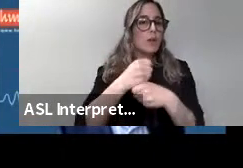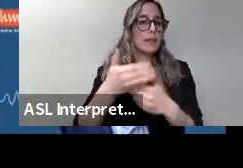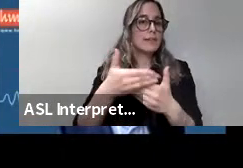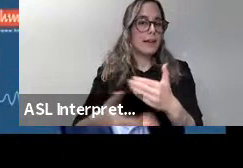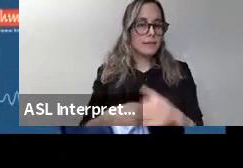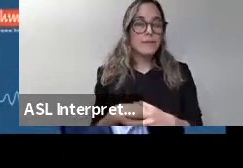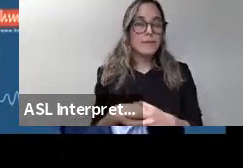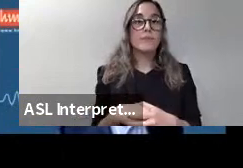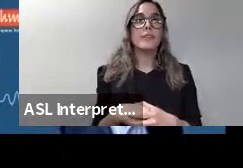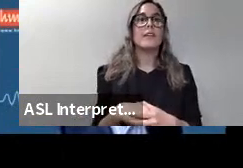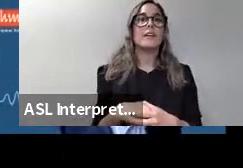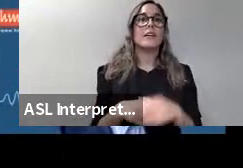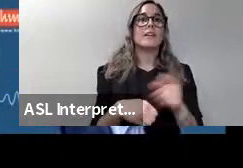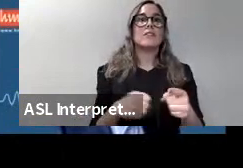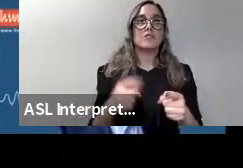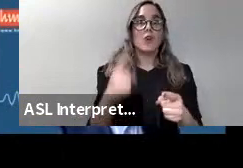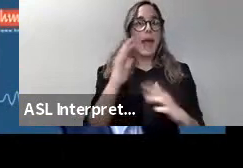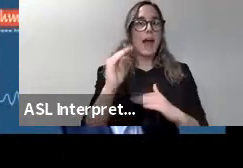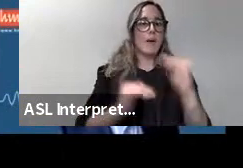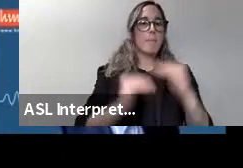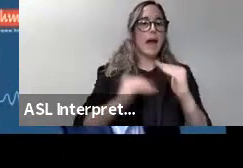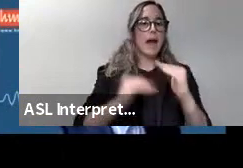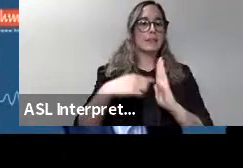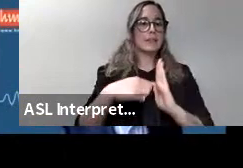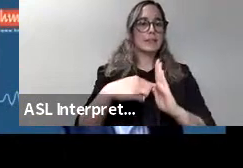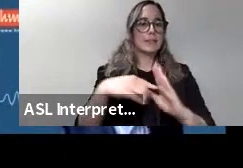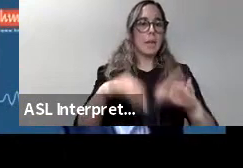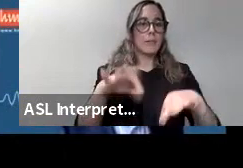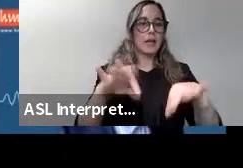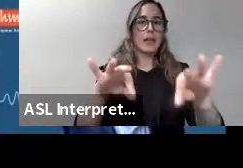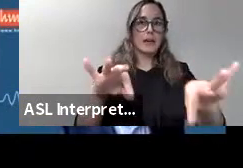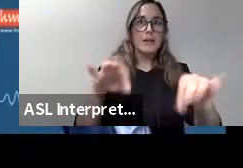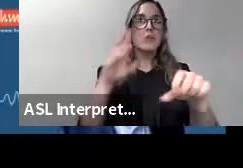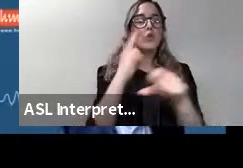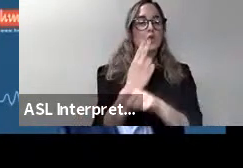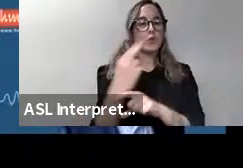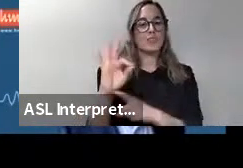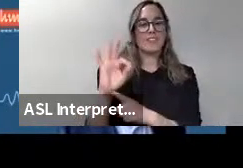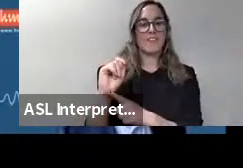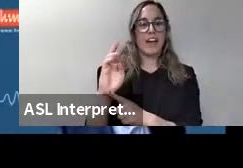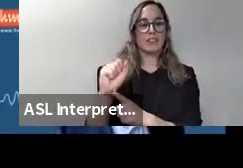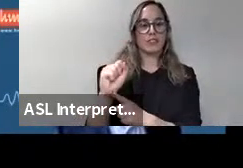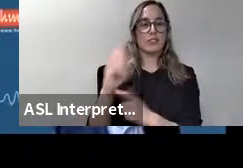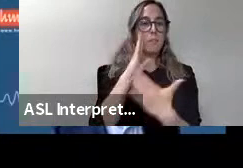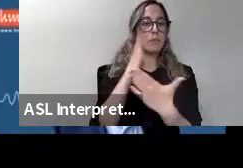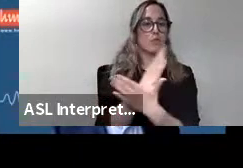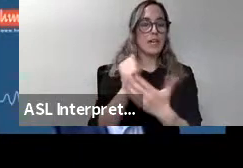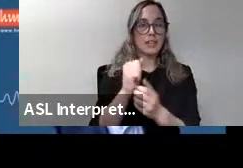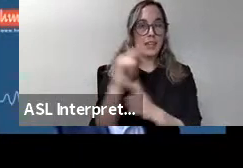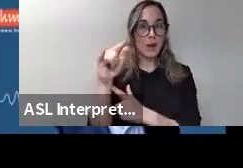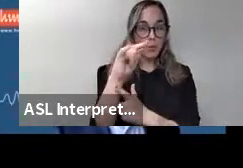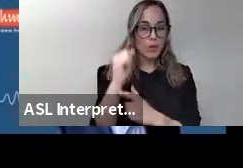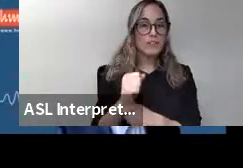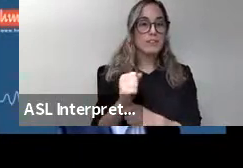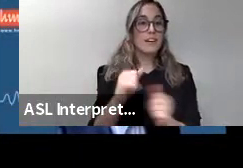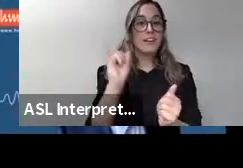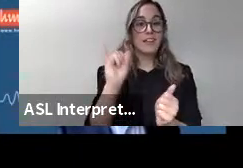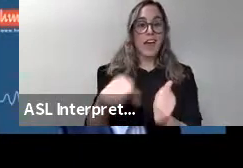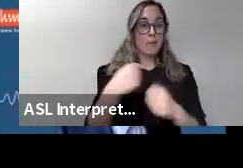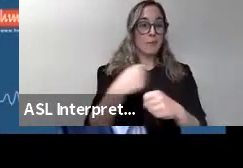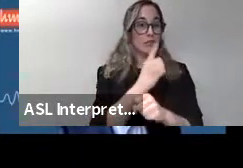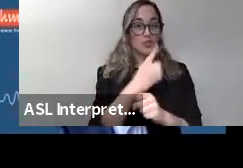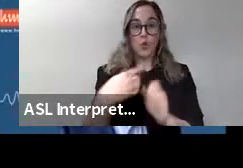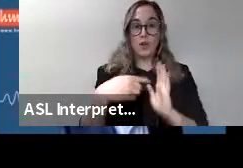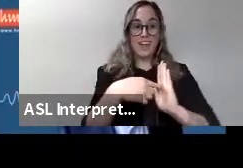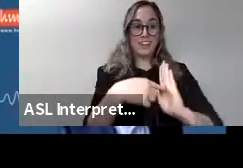technique called balanced sampling with restricted random sampling was used to select the 20 airports. Balanced sampling ensures that the sample matches the